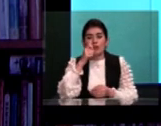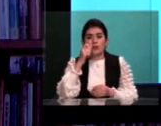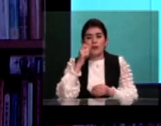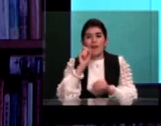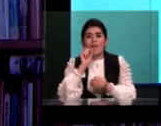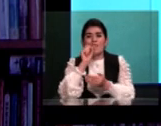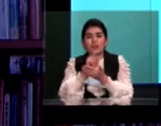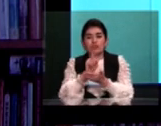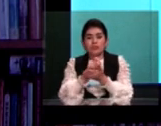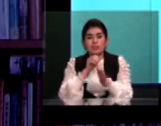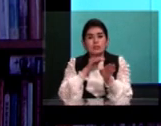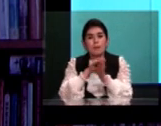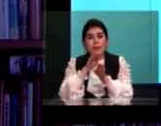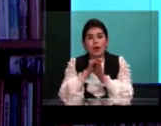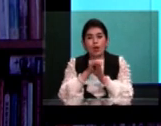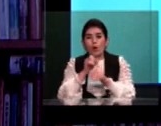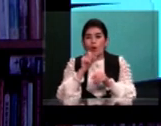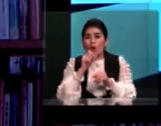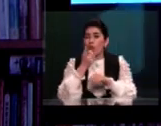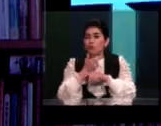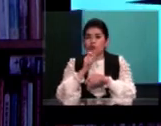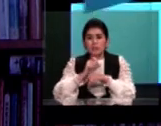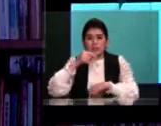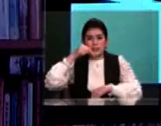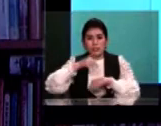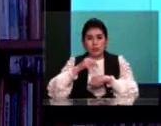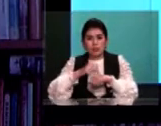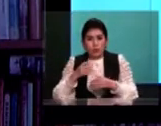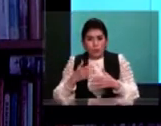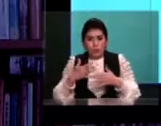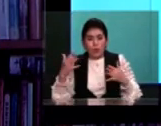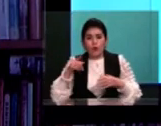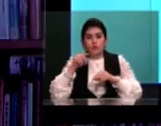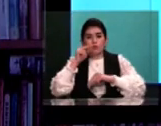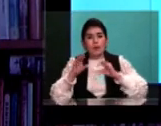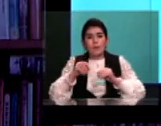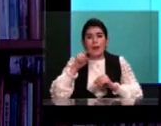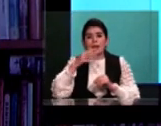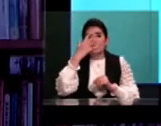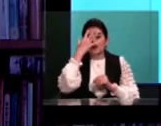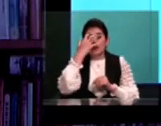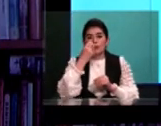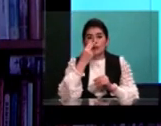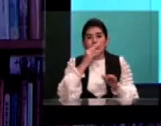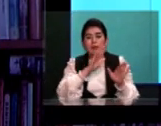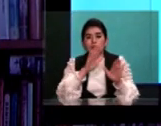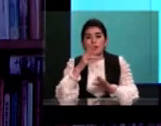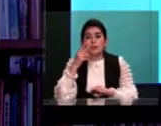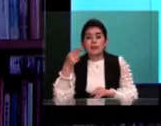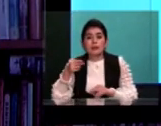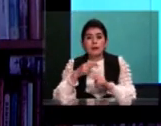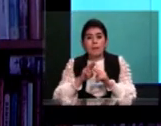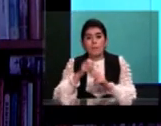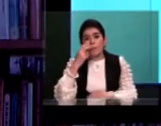vazifasini bajaradi va juda sezgirligi yuqori bo'lgan qurilma hisoblanadi. E'tiboringizga havola etilgan bu